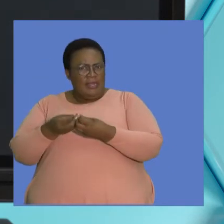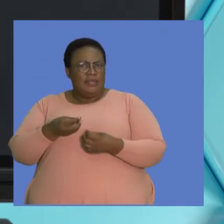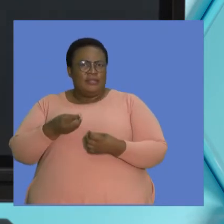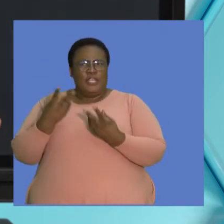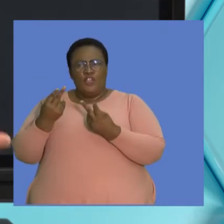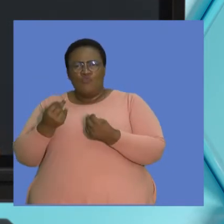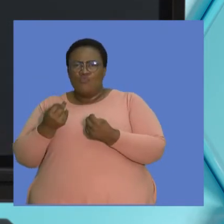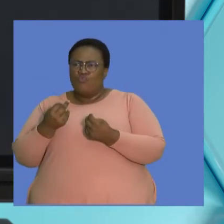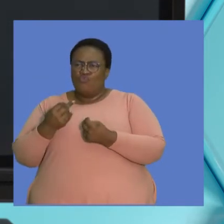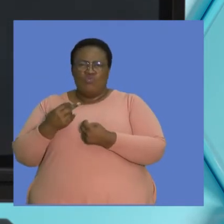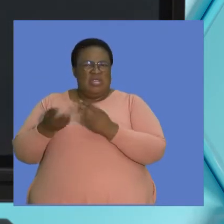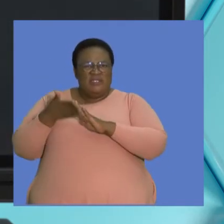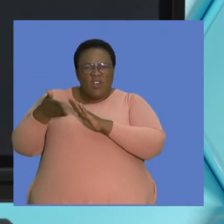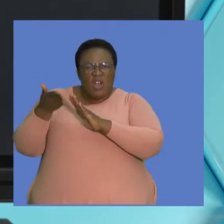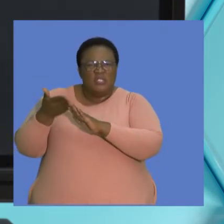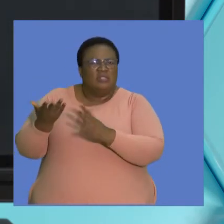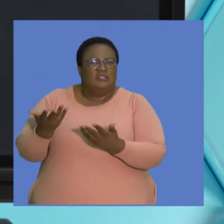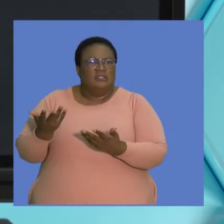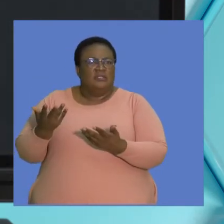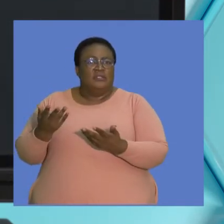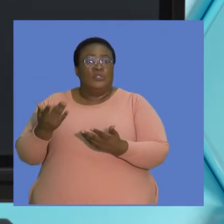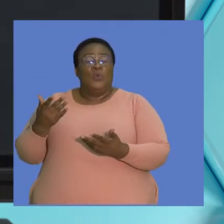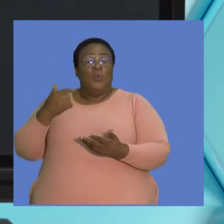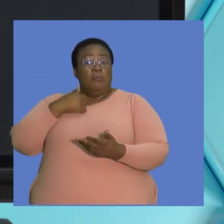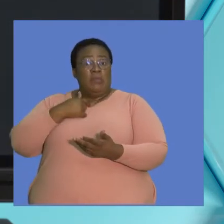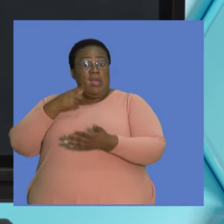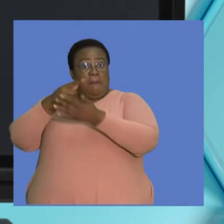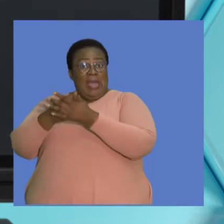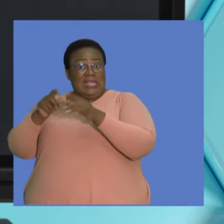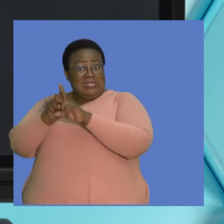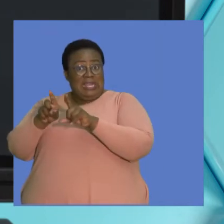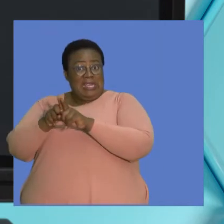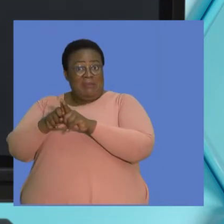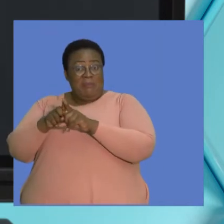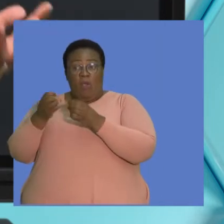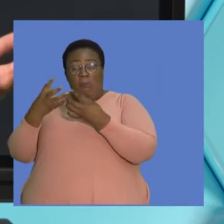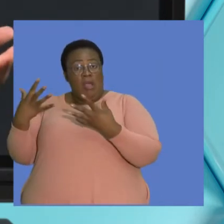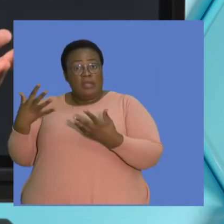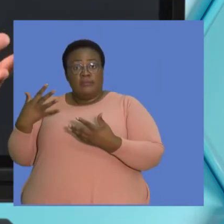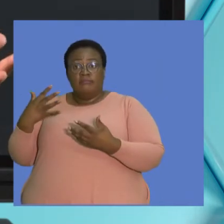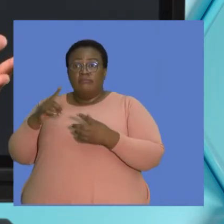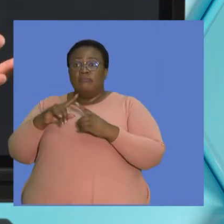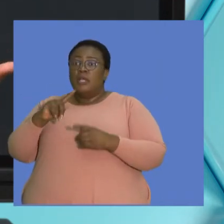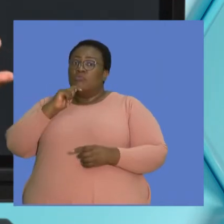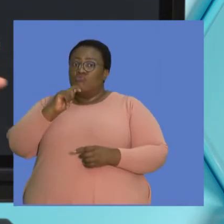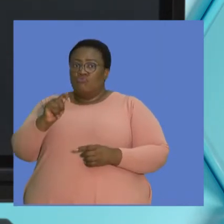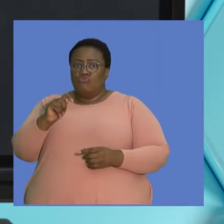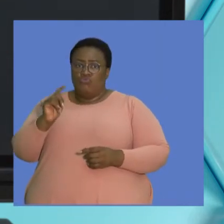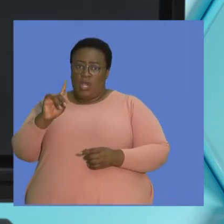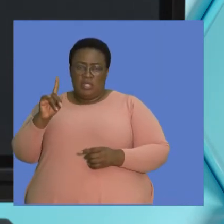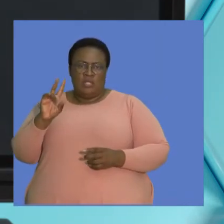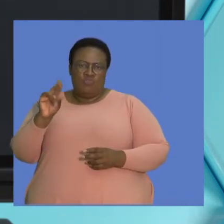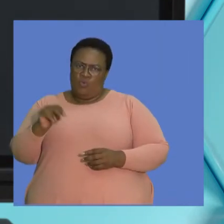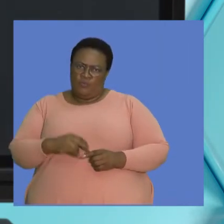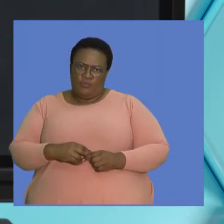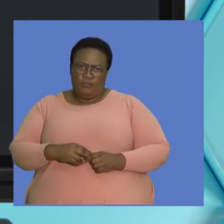the processor is faster. Will I then be able to buy it at the same price? The reality of the matter is as well,